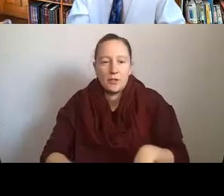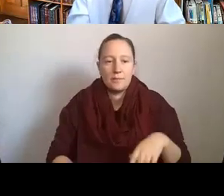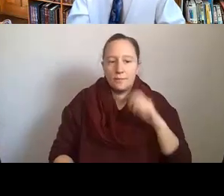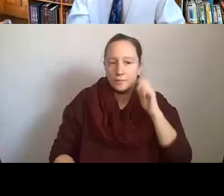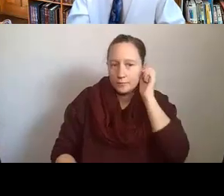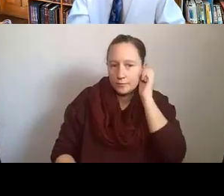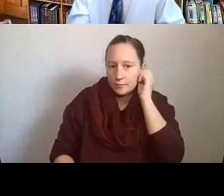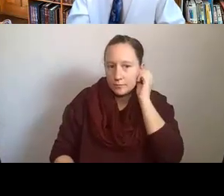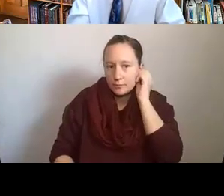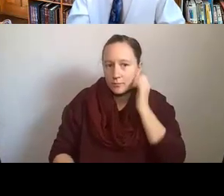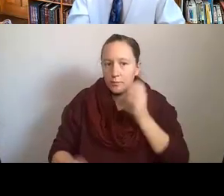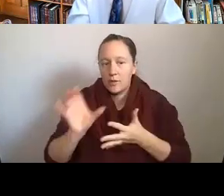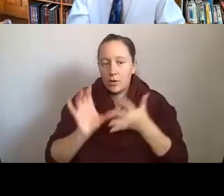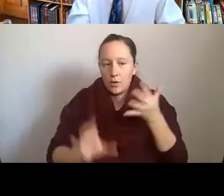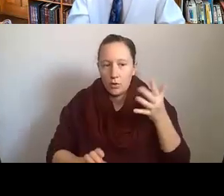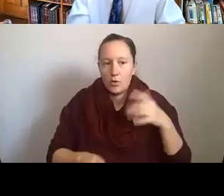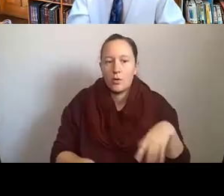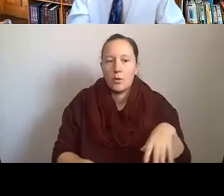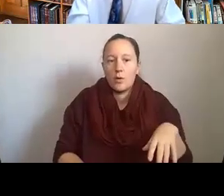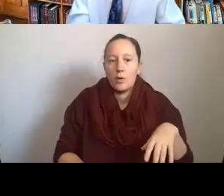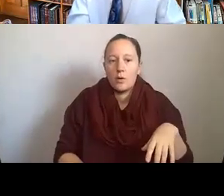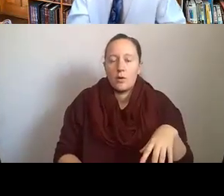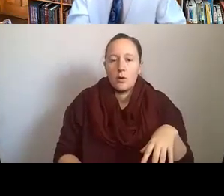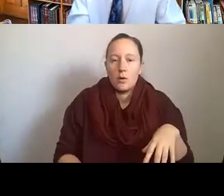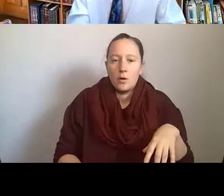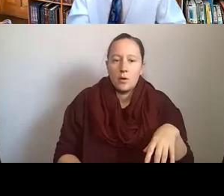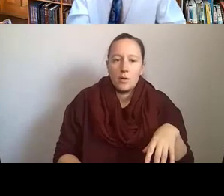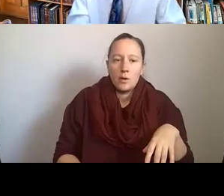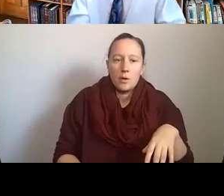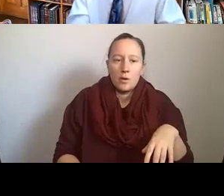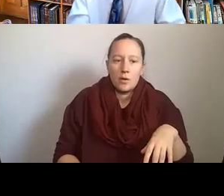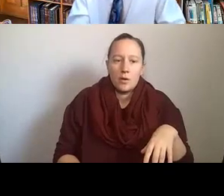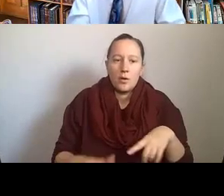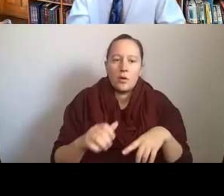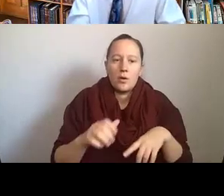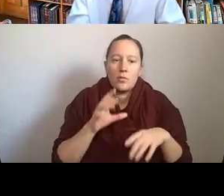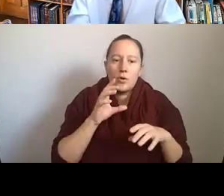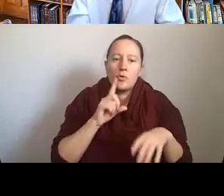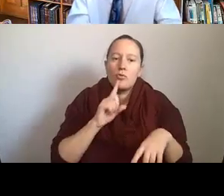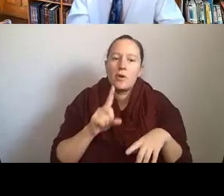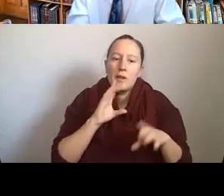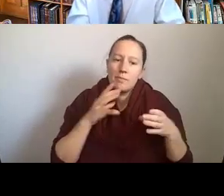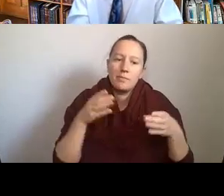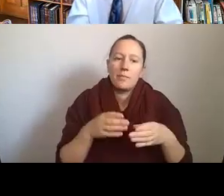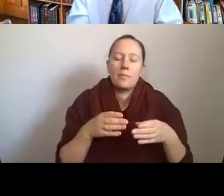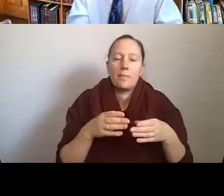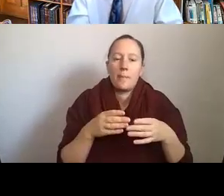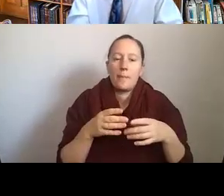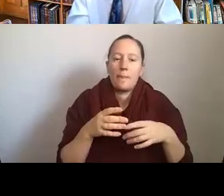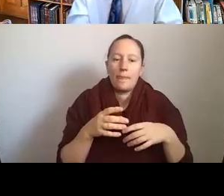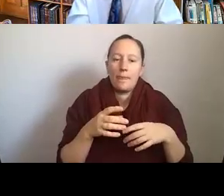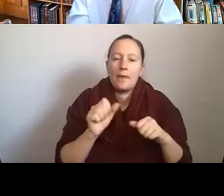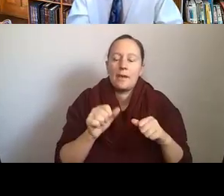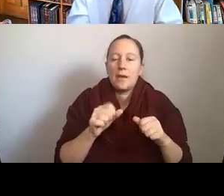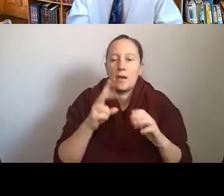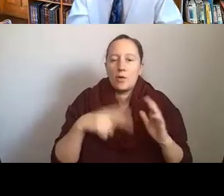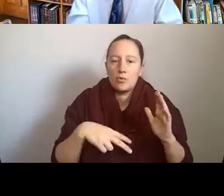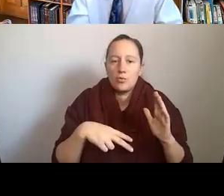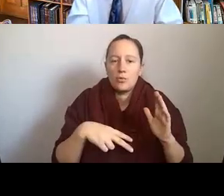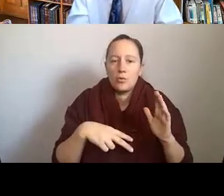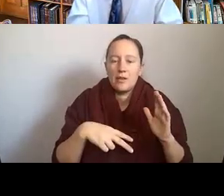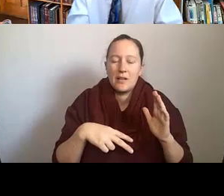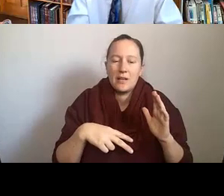Review criteria, it's really oriented more toward the environment and opportunities for training. You can look at these in the slide set that will be